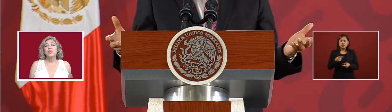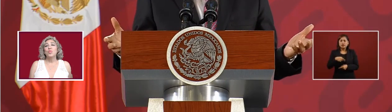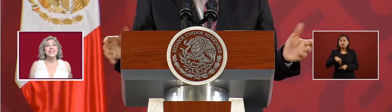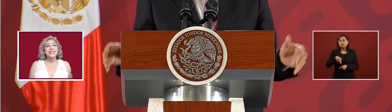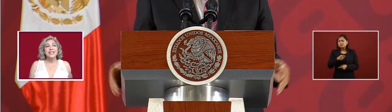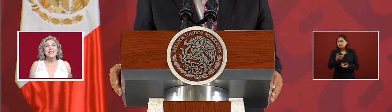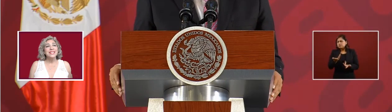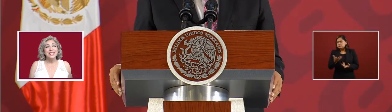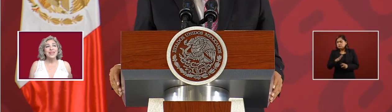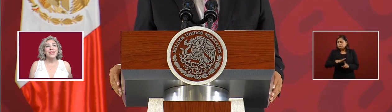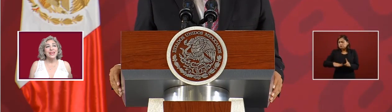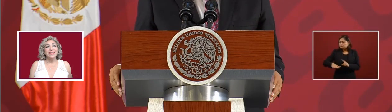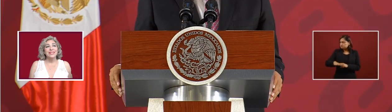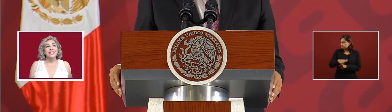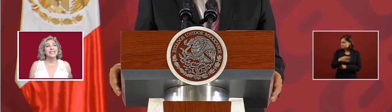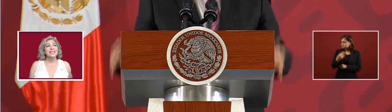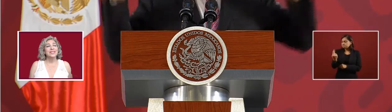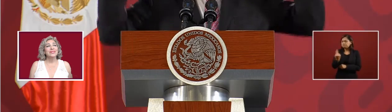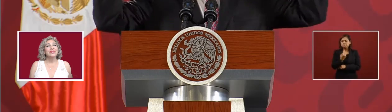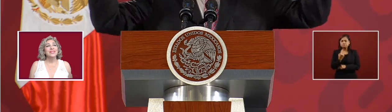what's necessary